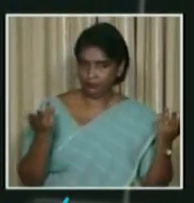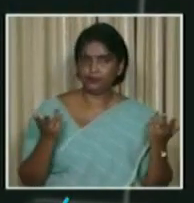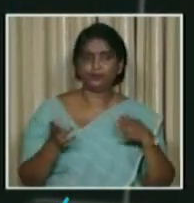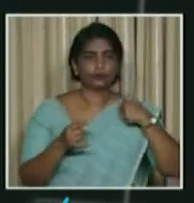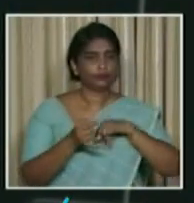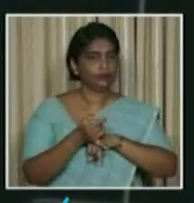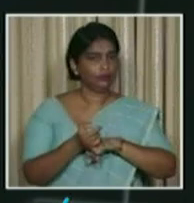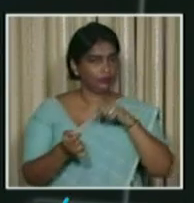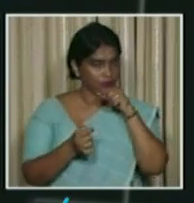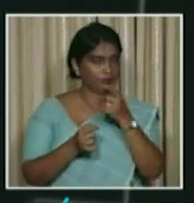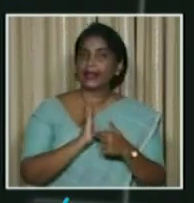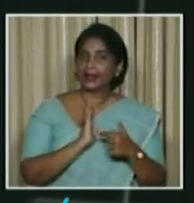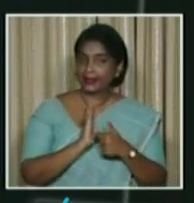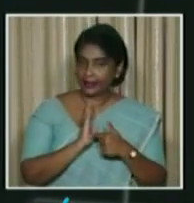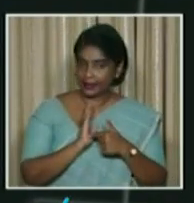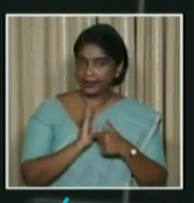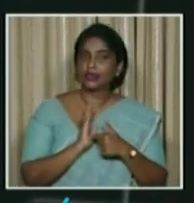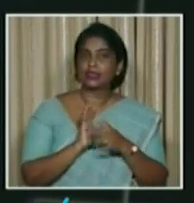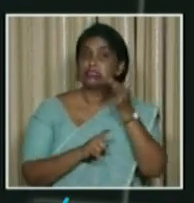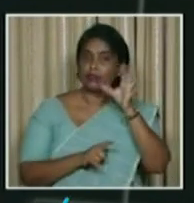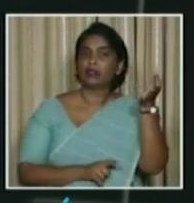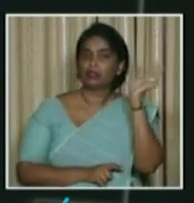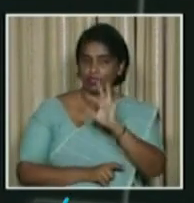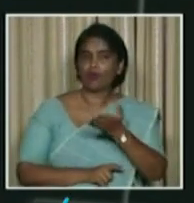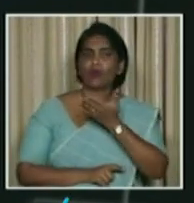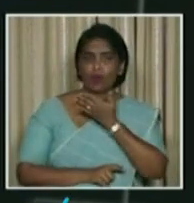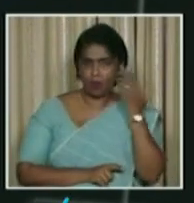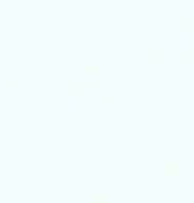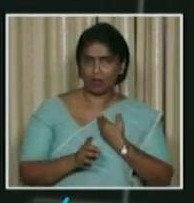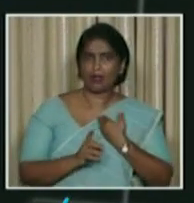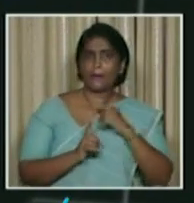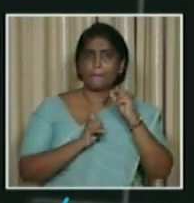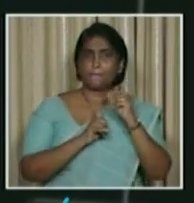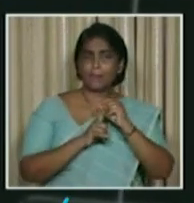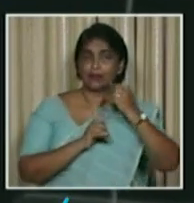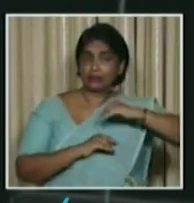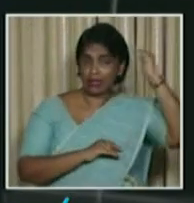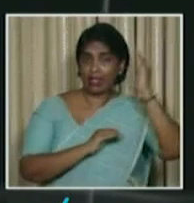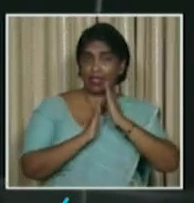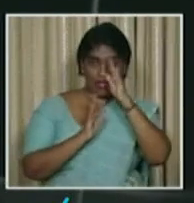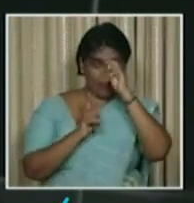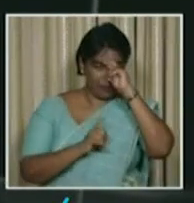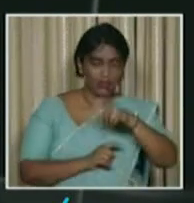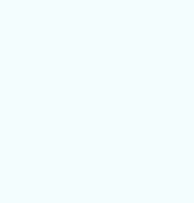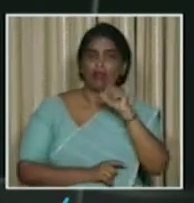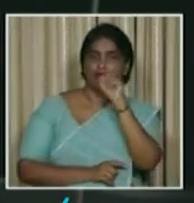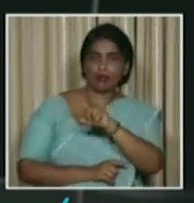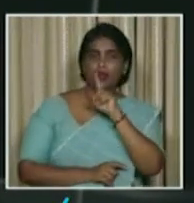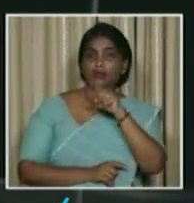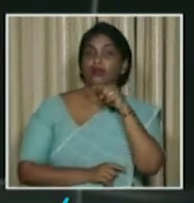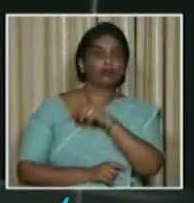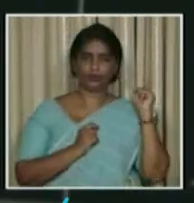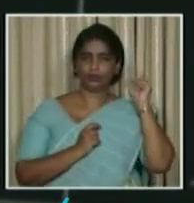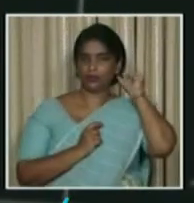temporary chairperson and I proposed partly Champika's name and there was second partly Champika refused to be the chairperson. It